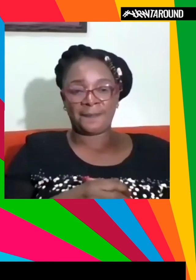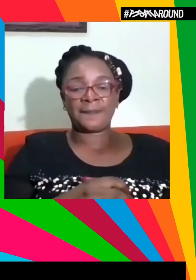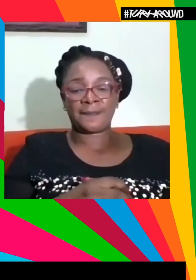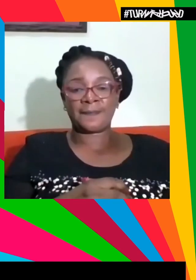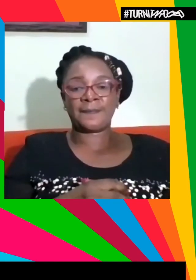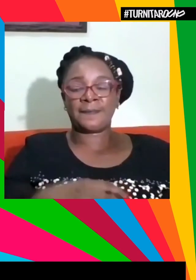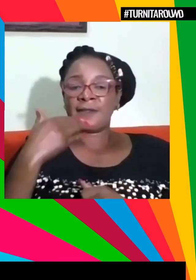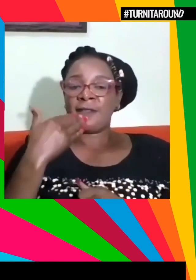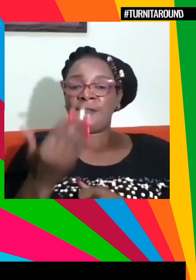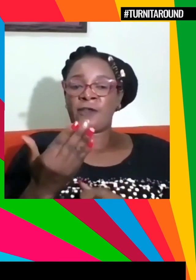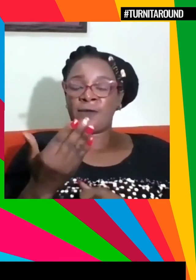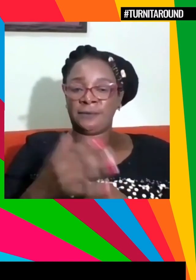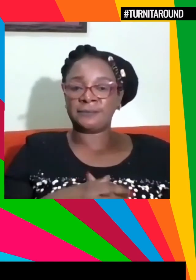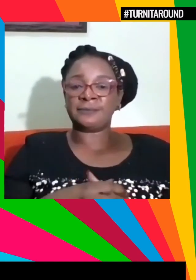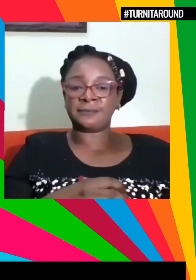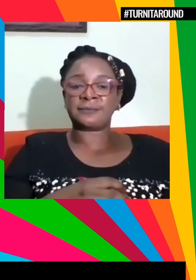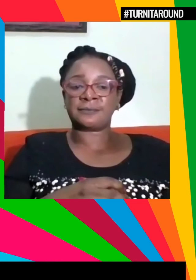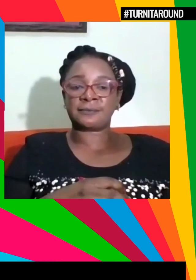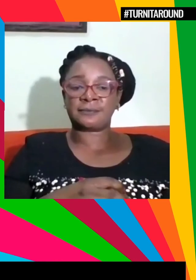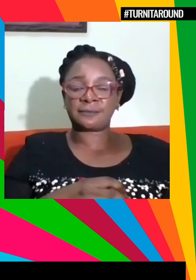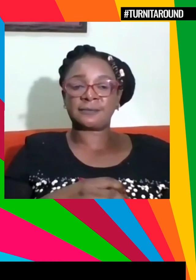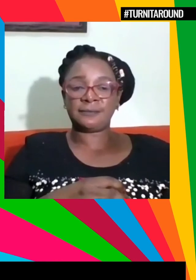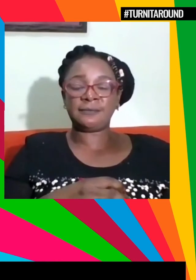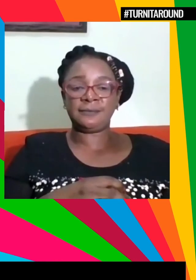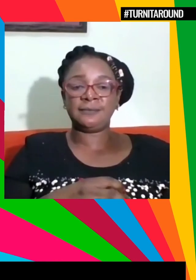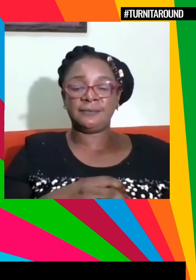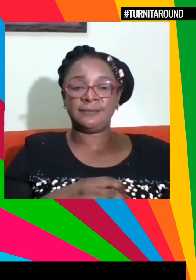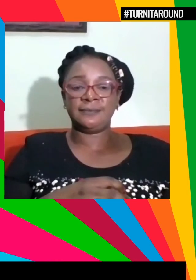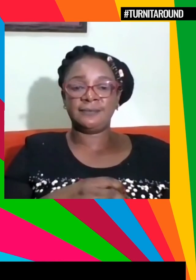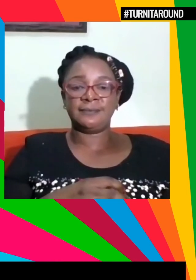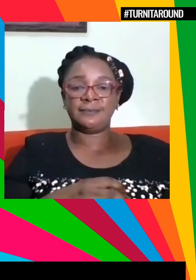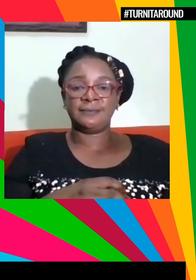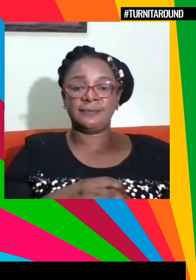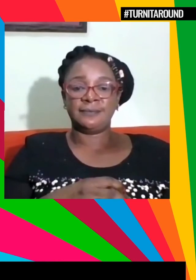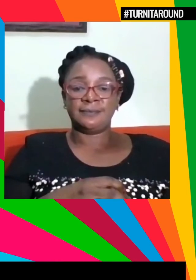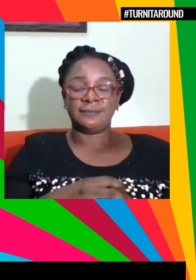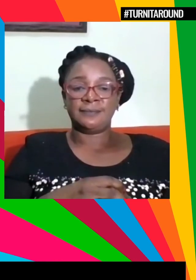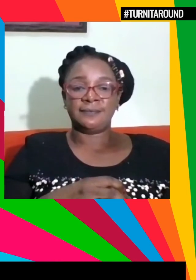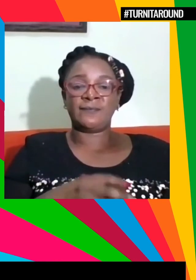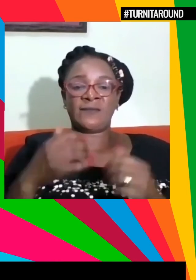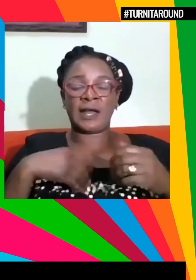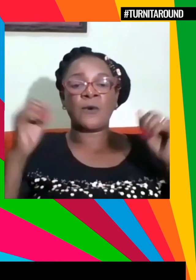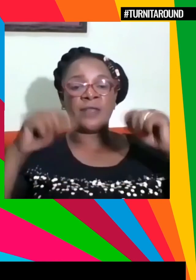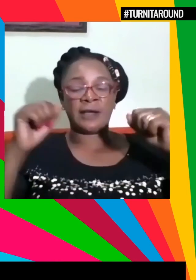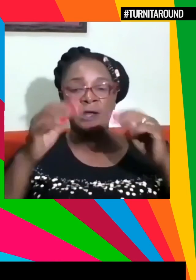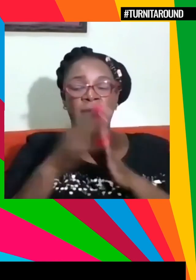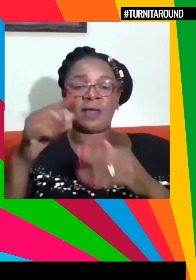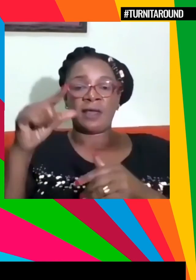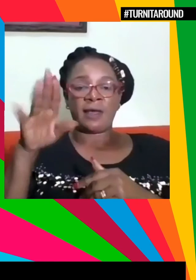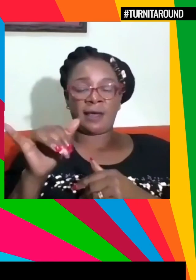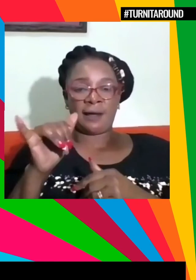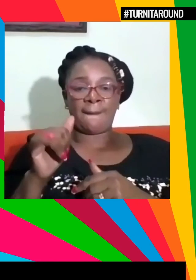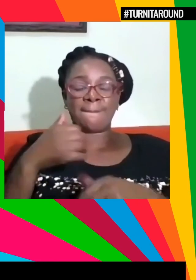Thank you, Guy. How about Jane? What's your perspective? I would agree with Guy on just starting and